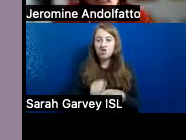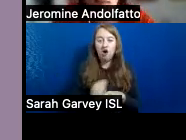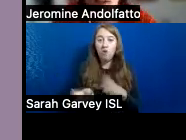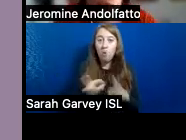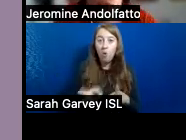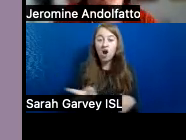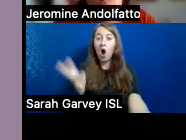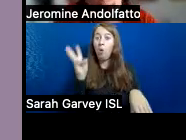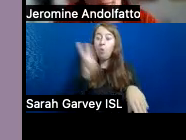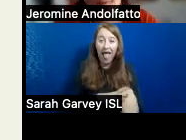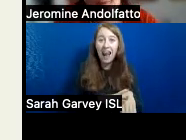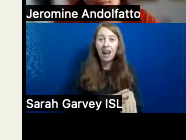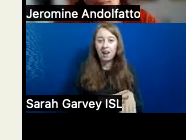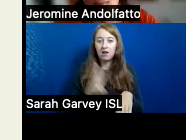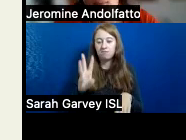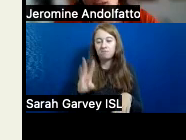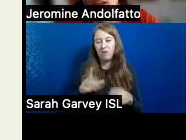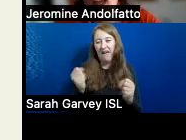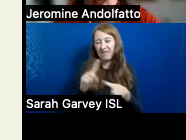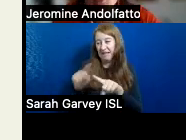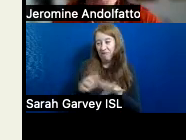and in similar countries.